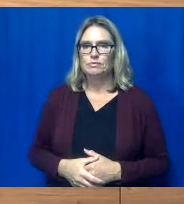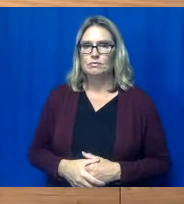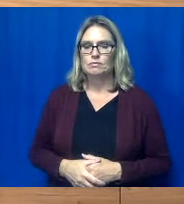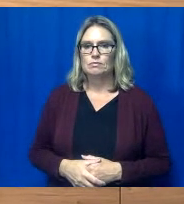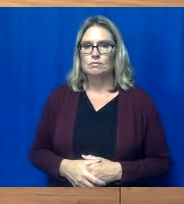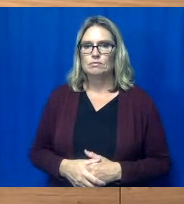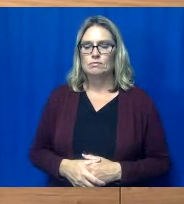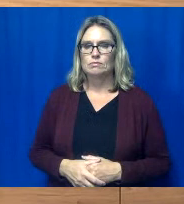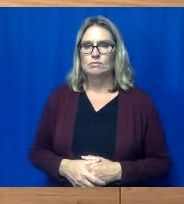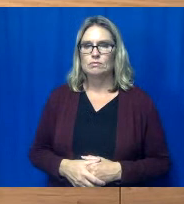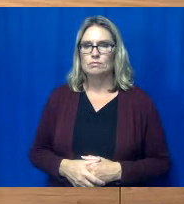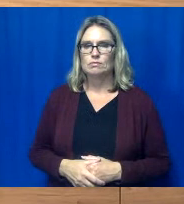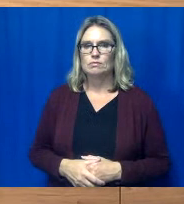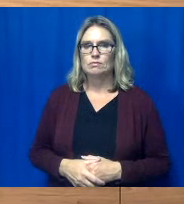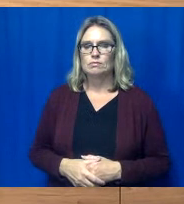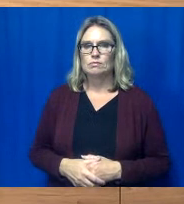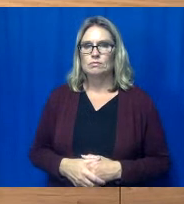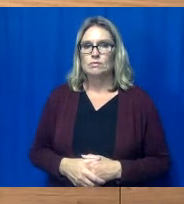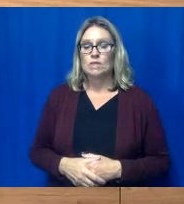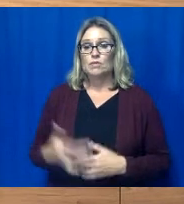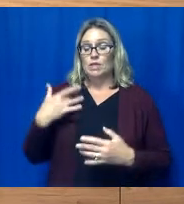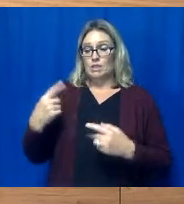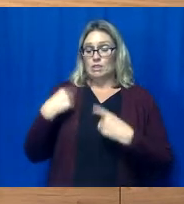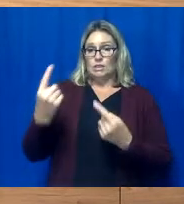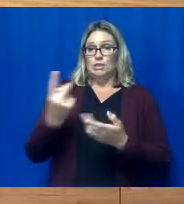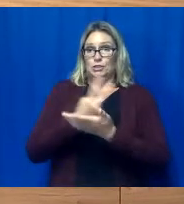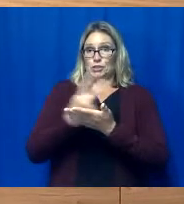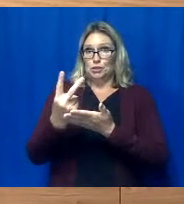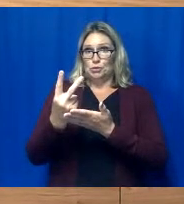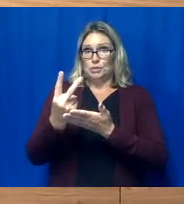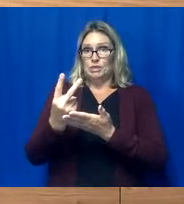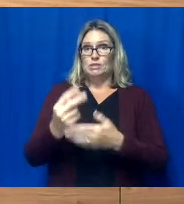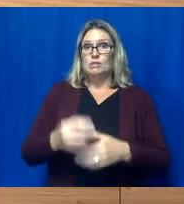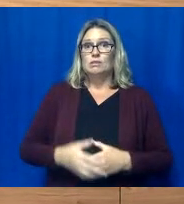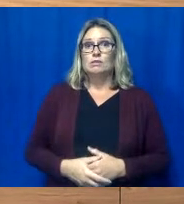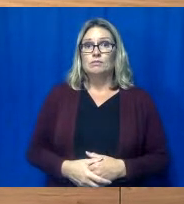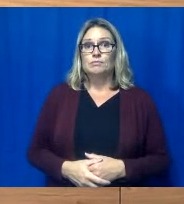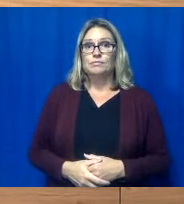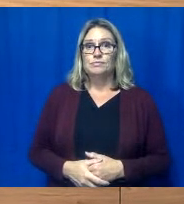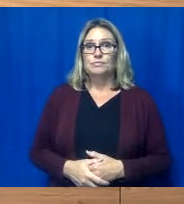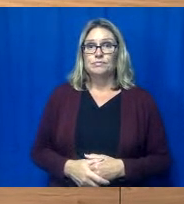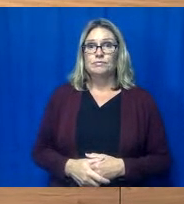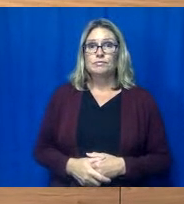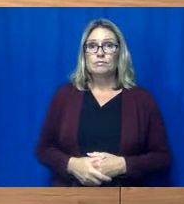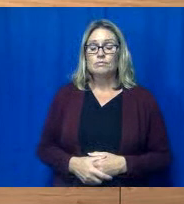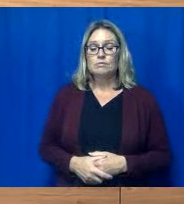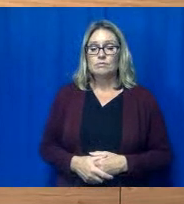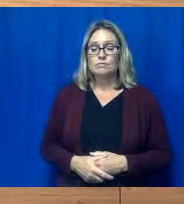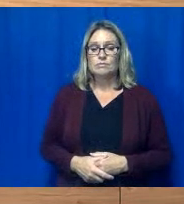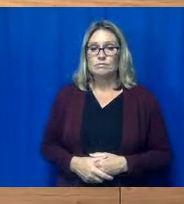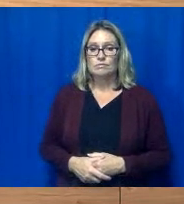In the 2 intervening weeks, at any one time, I would say